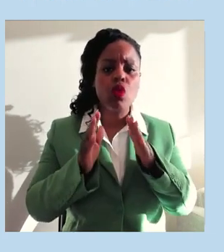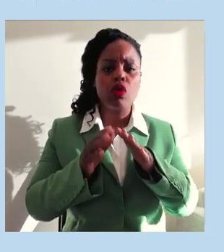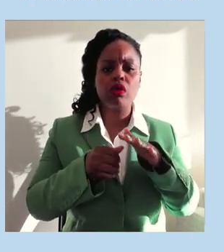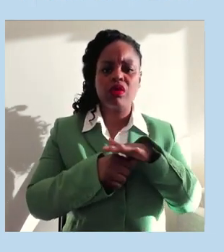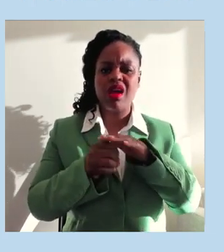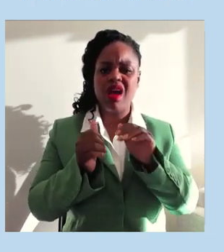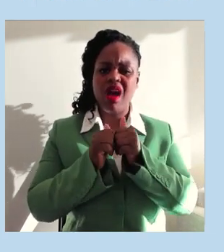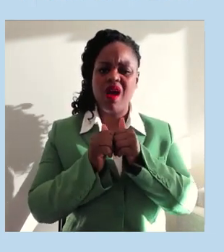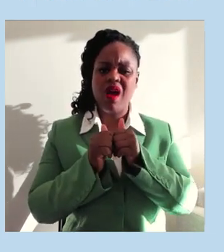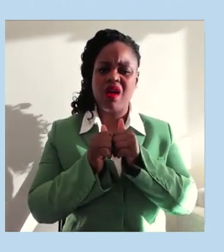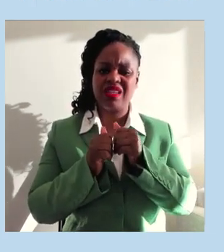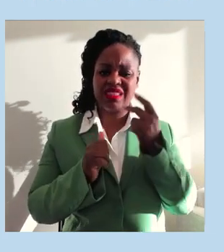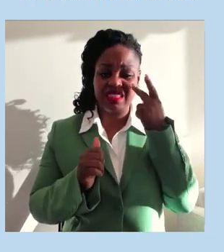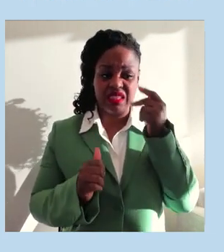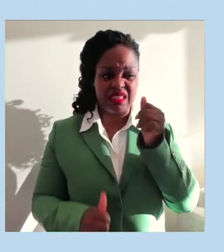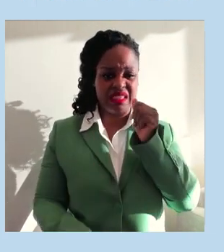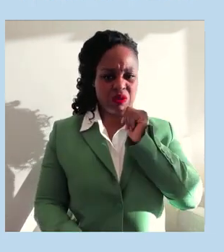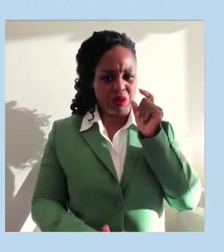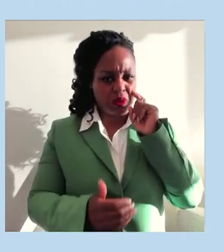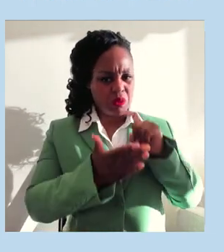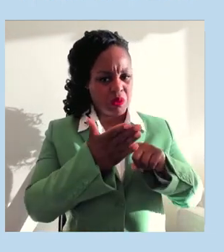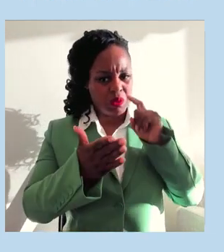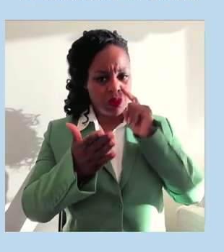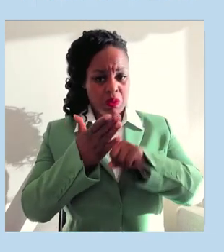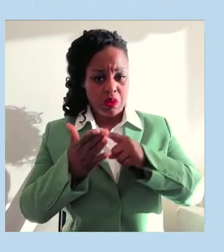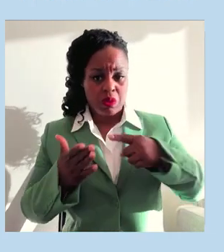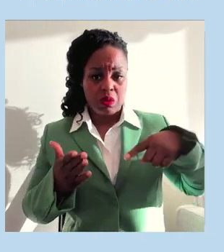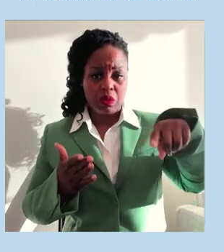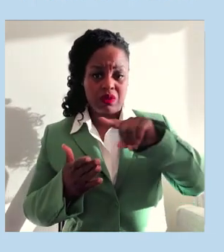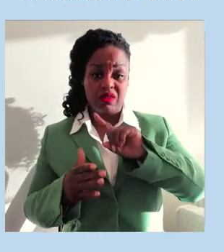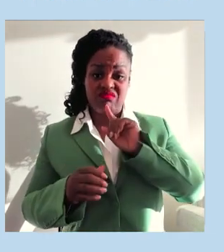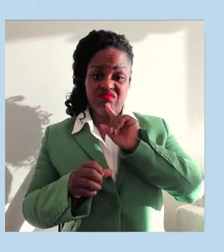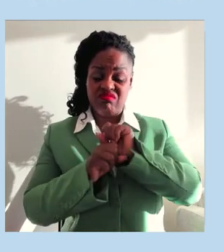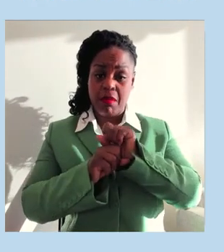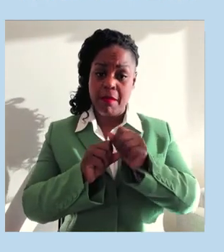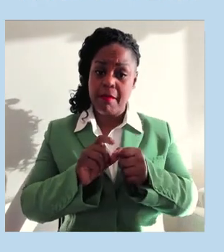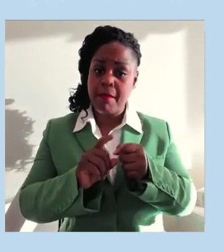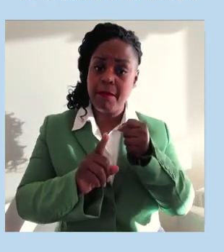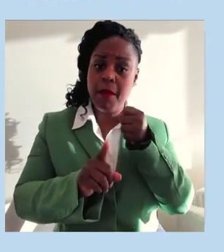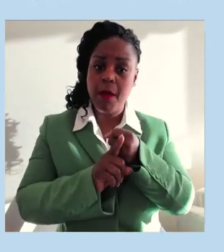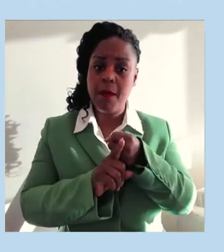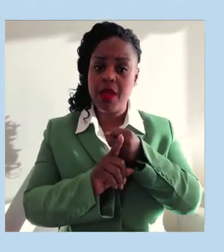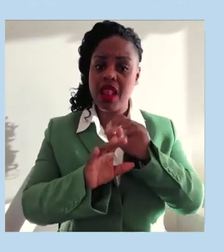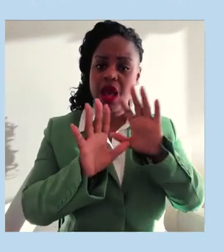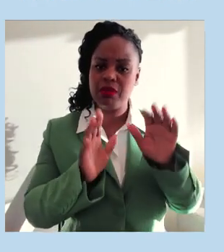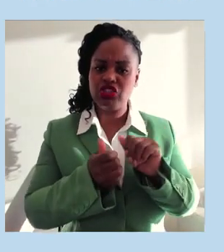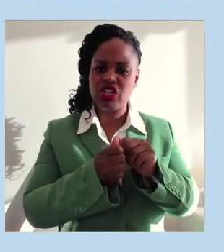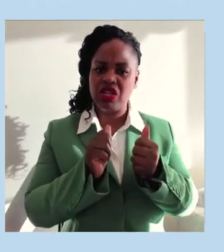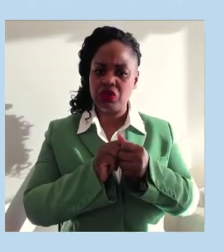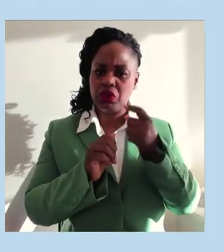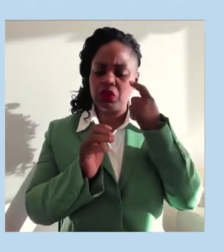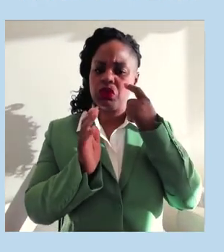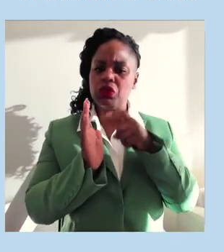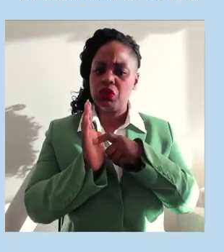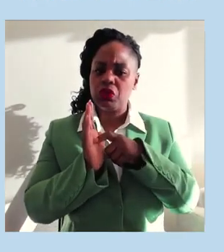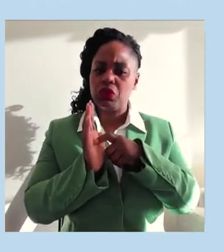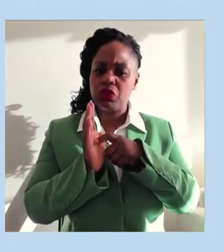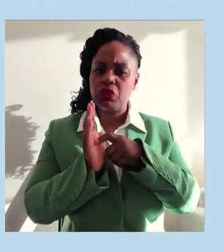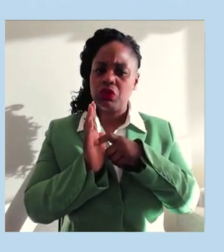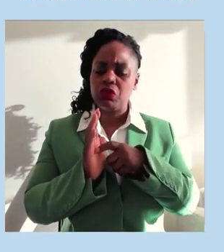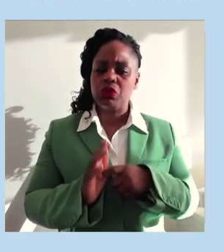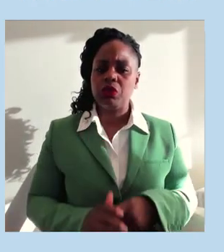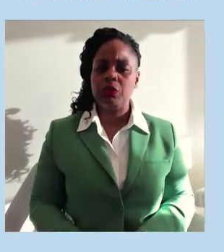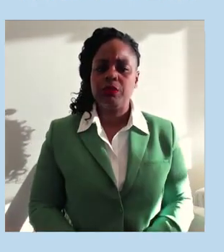lines of the climate impacts as we see till these days. And youth, especially youth, we